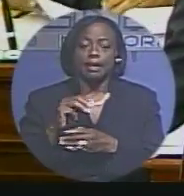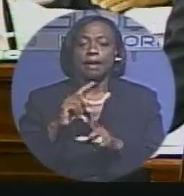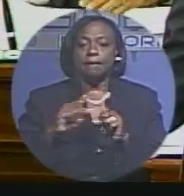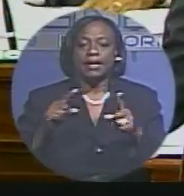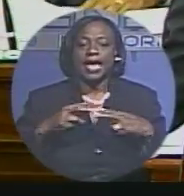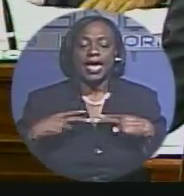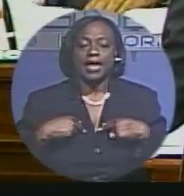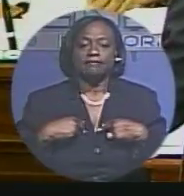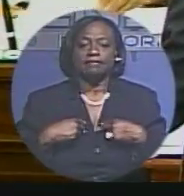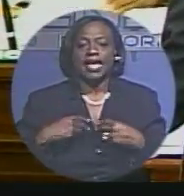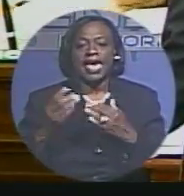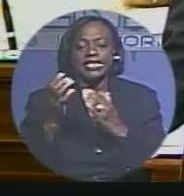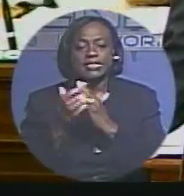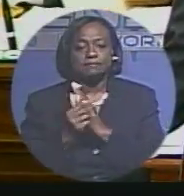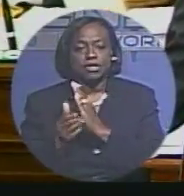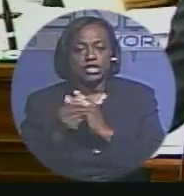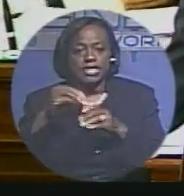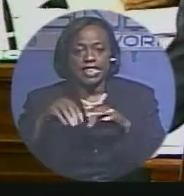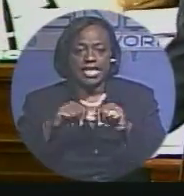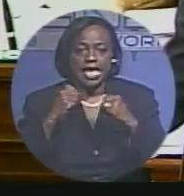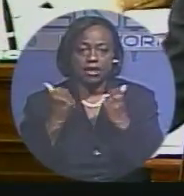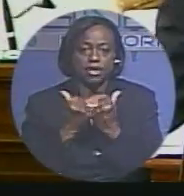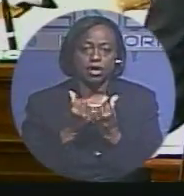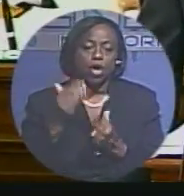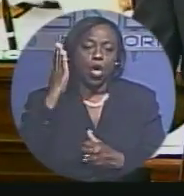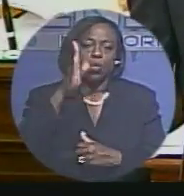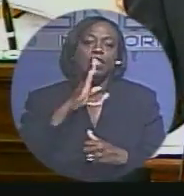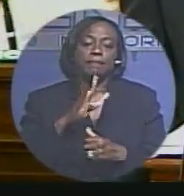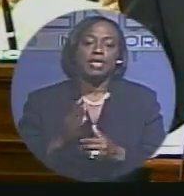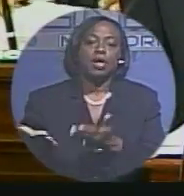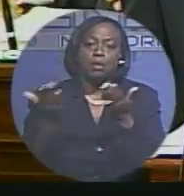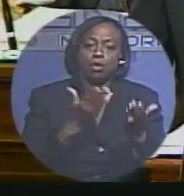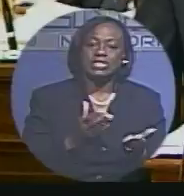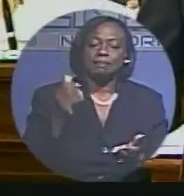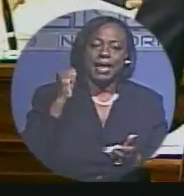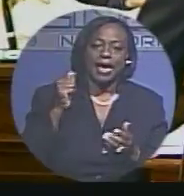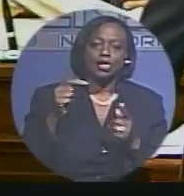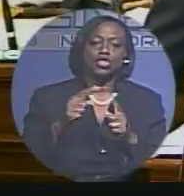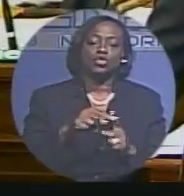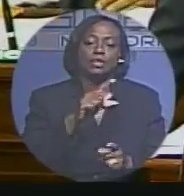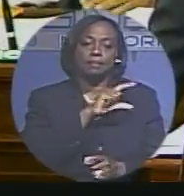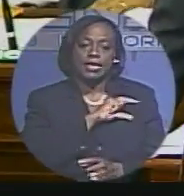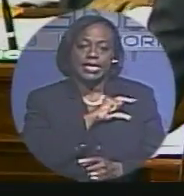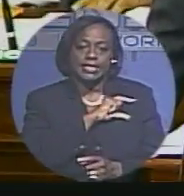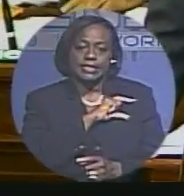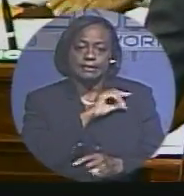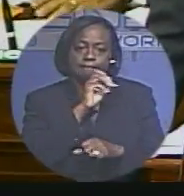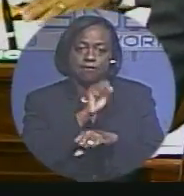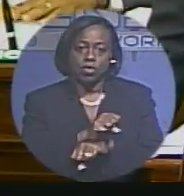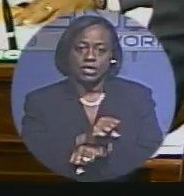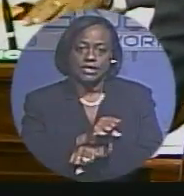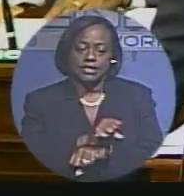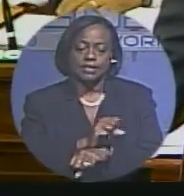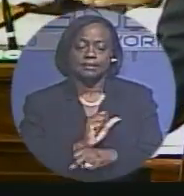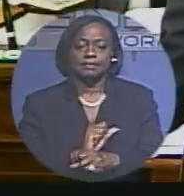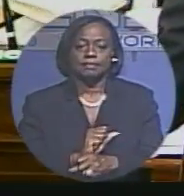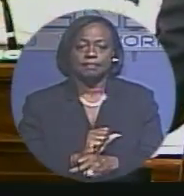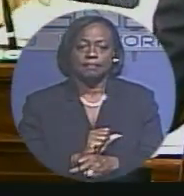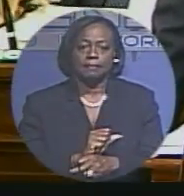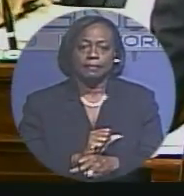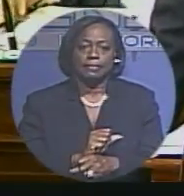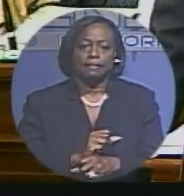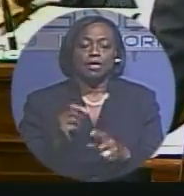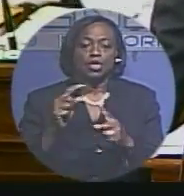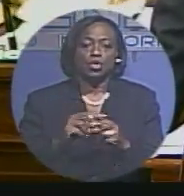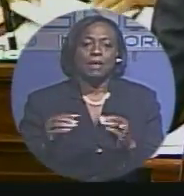area. Some of them will be brought back onto the force in order to maximize what we think